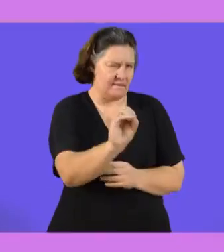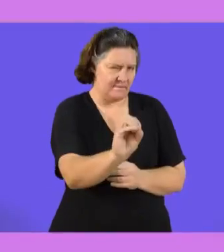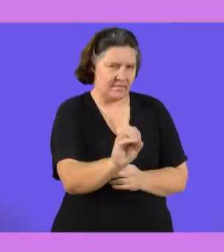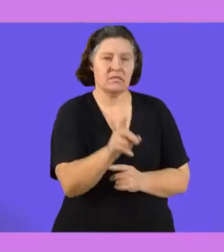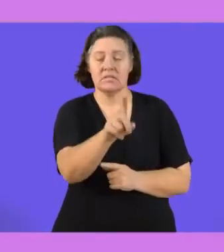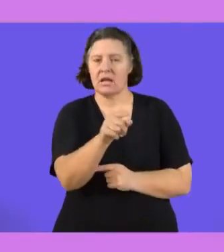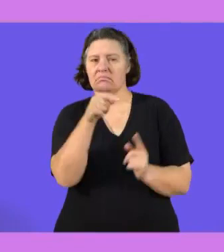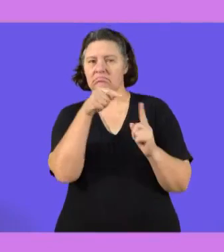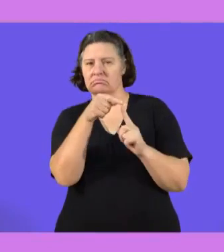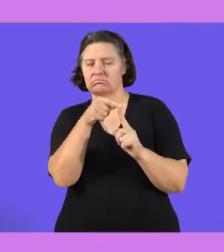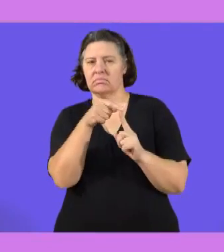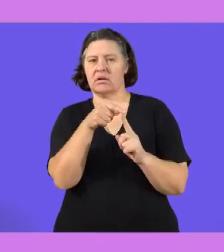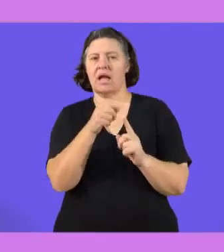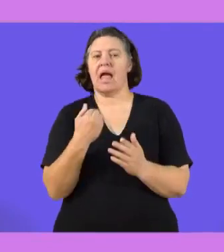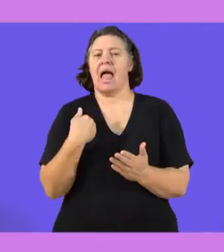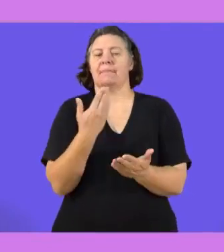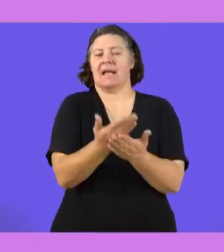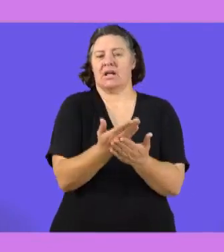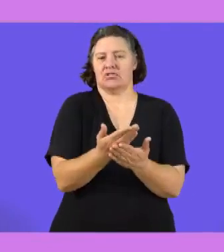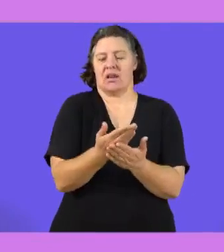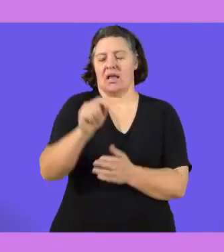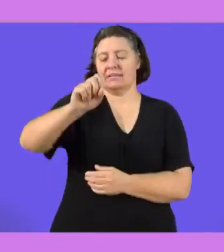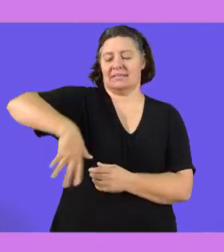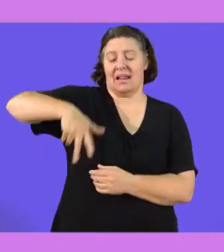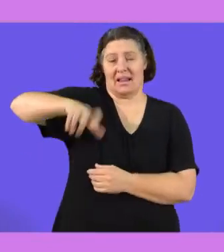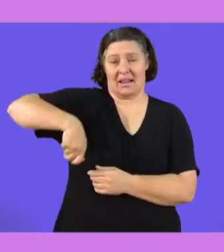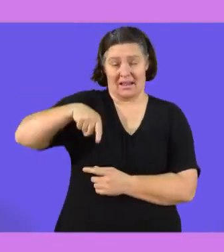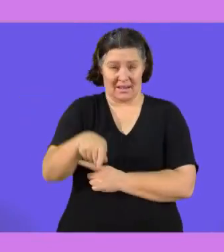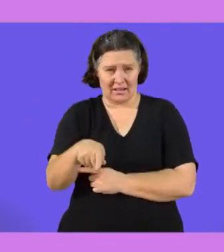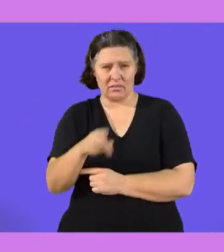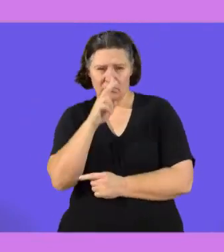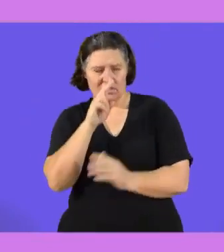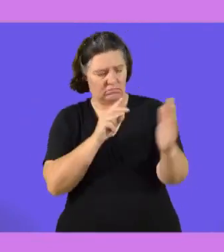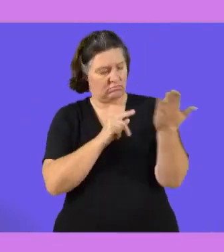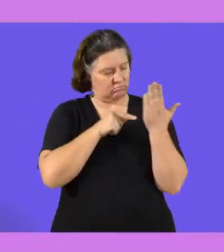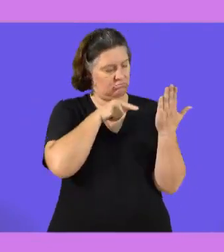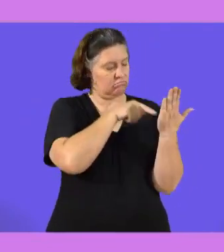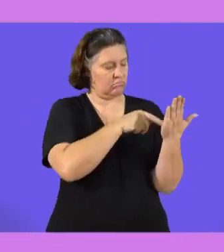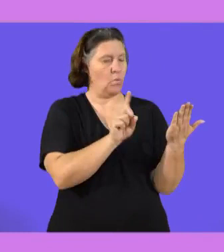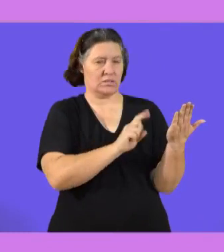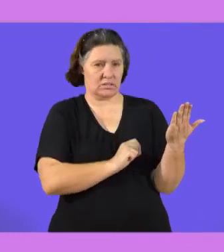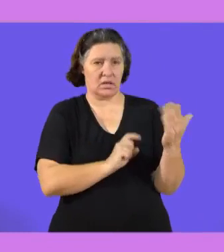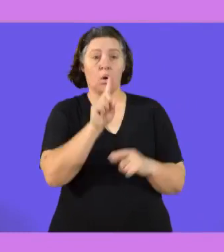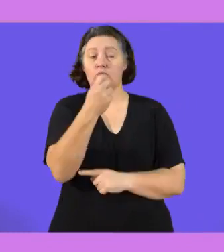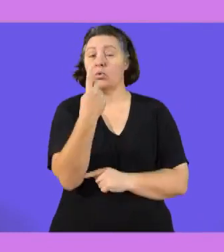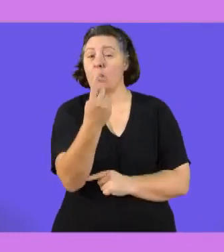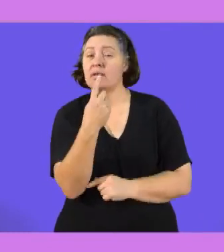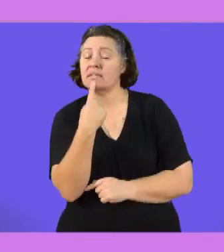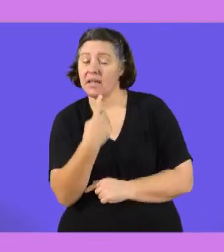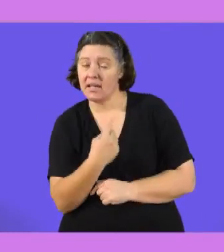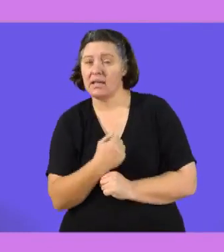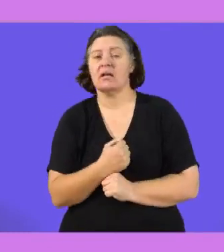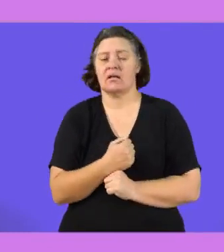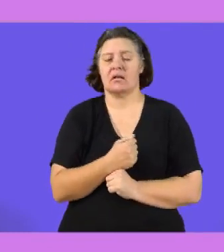here, application till slips. Again, let's quickly see what is presented to us. So question number 1 says, how